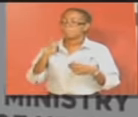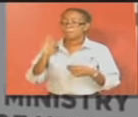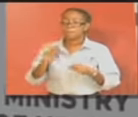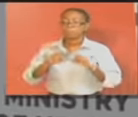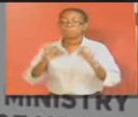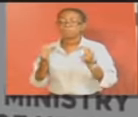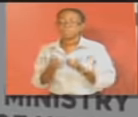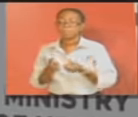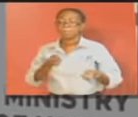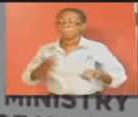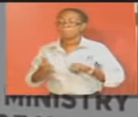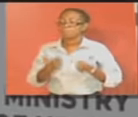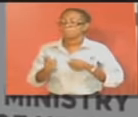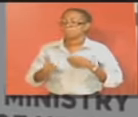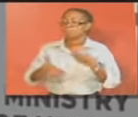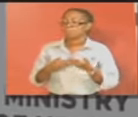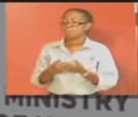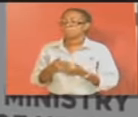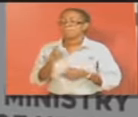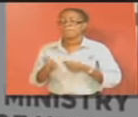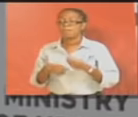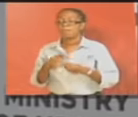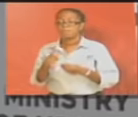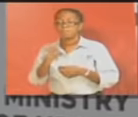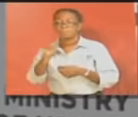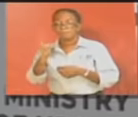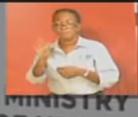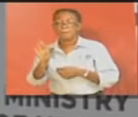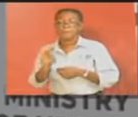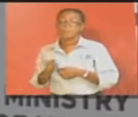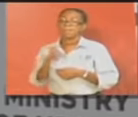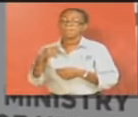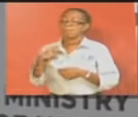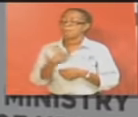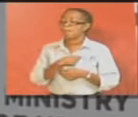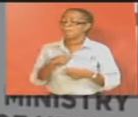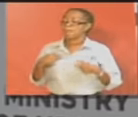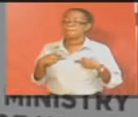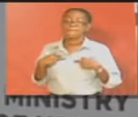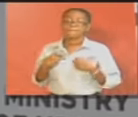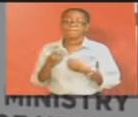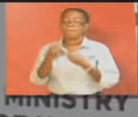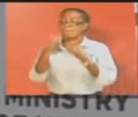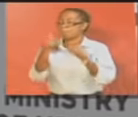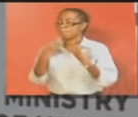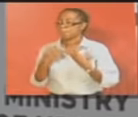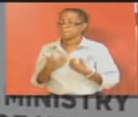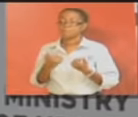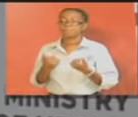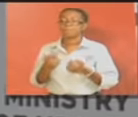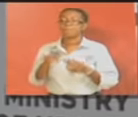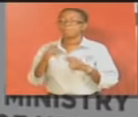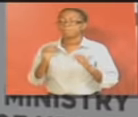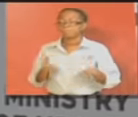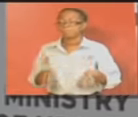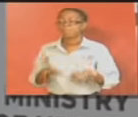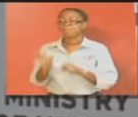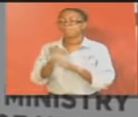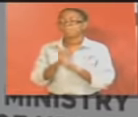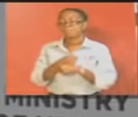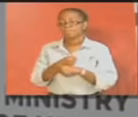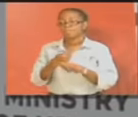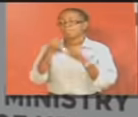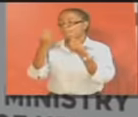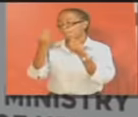So detailed updates will not be available from us, but we can indicate that all of the relevant contact tracing would have been